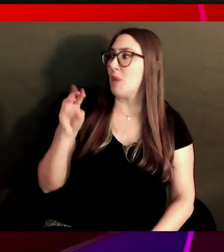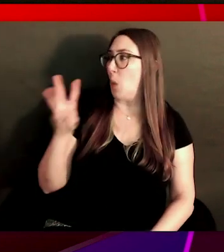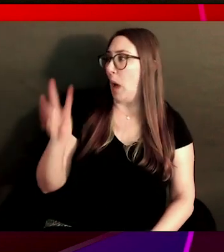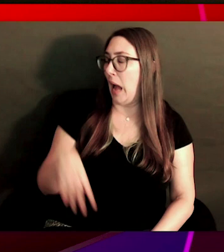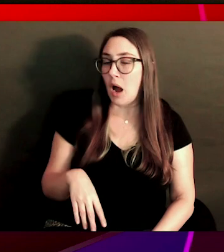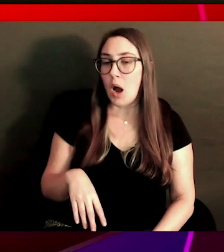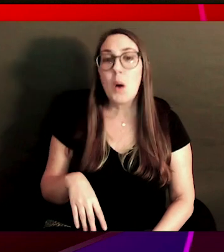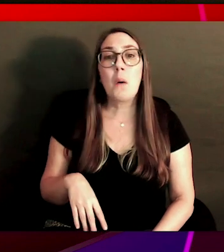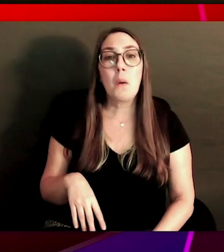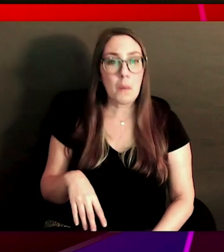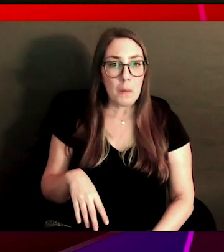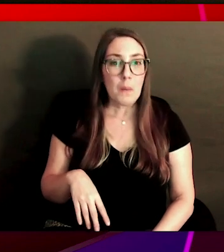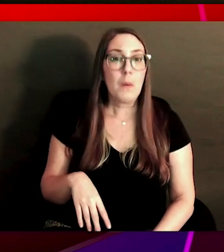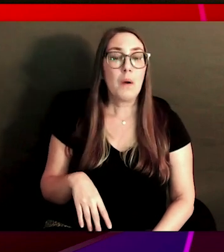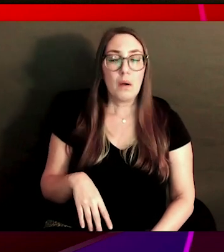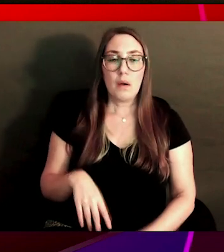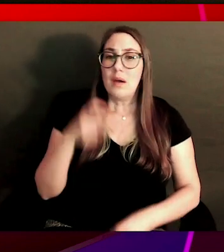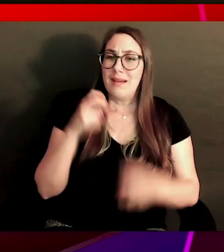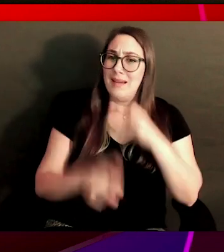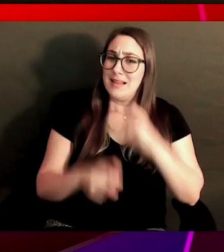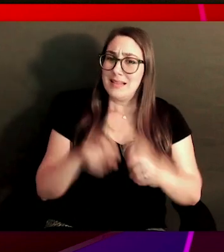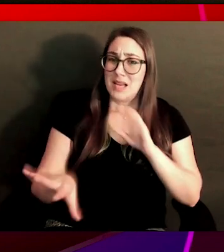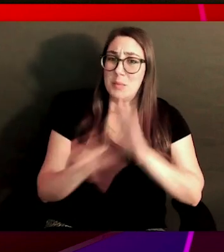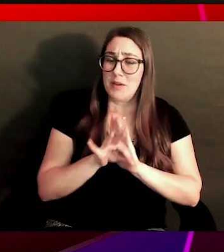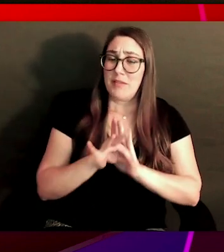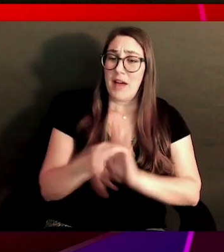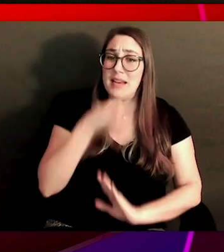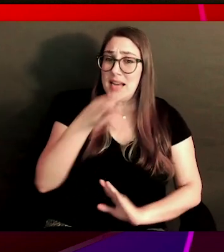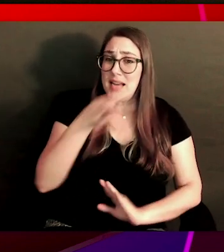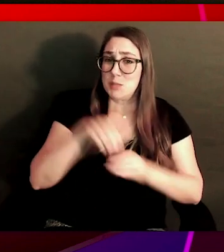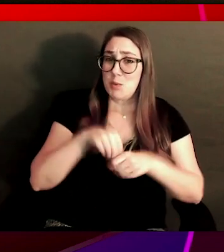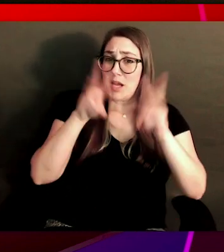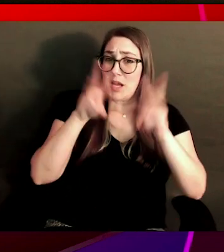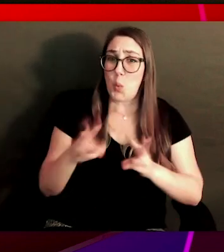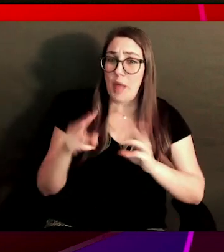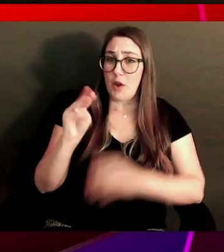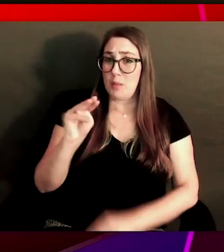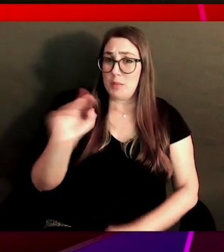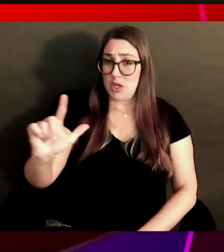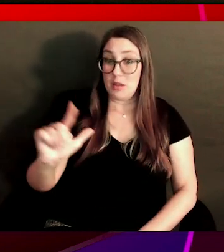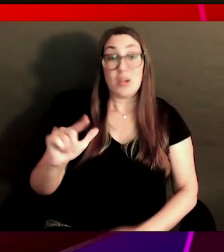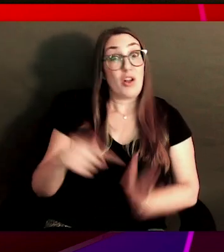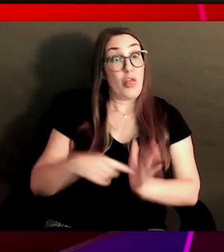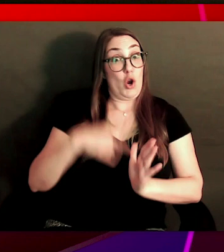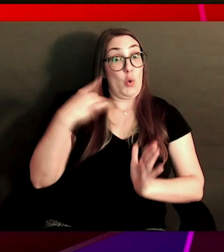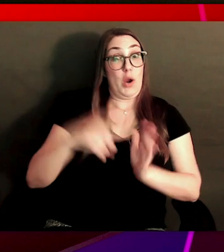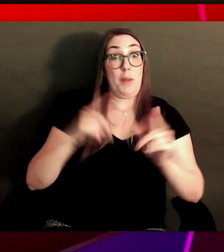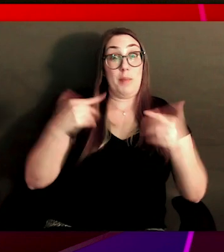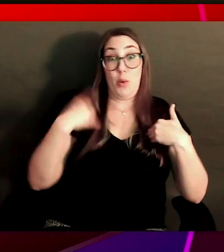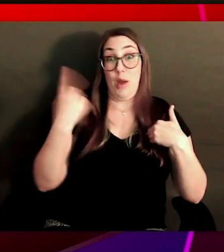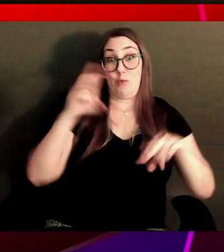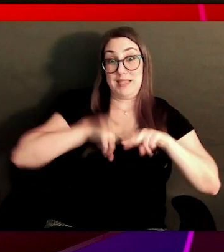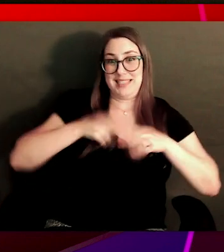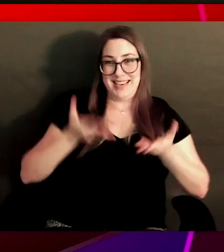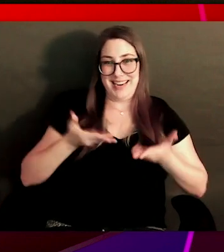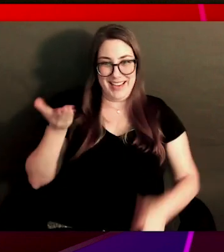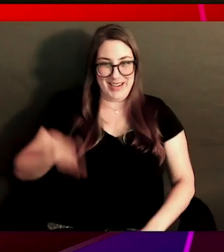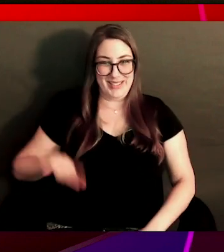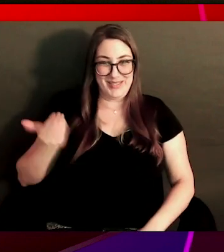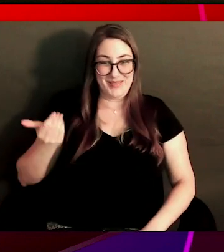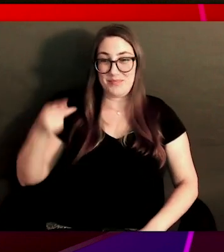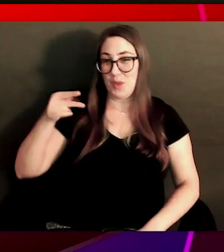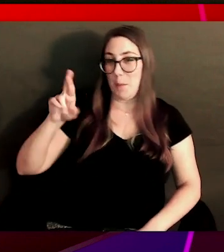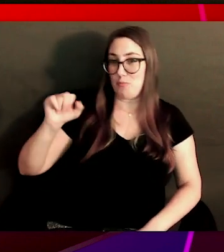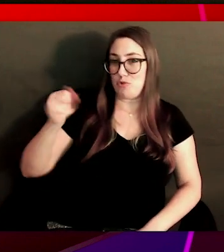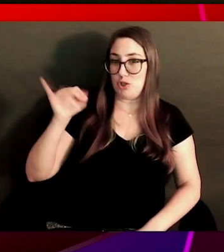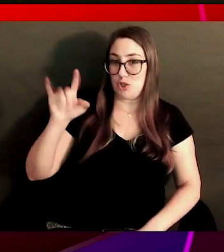tough to find an expert in weather and machine learning. They're pretty rare. You've got one sitting right here, obviously. Right, and Sean, I guess, With